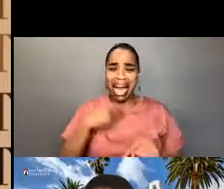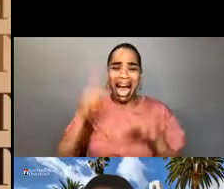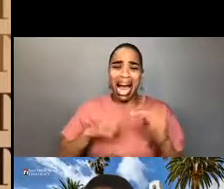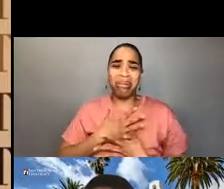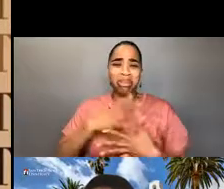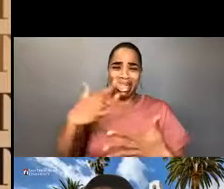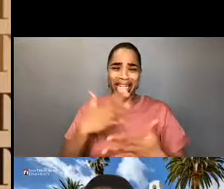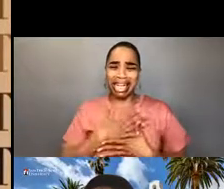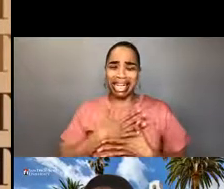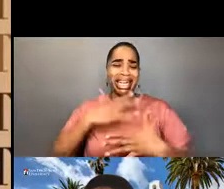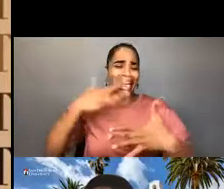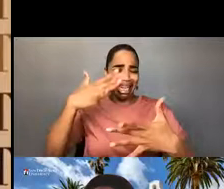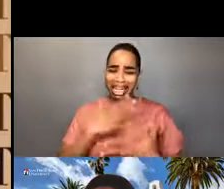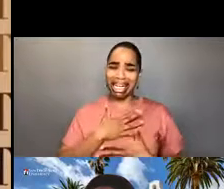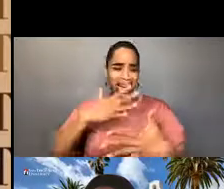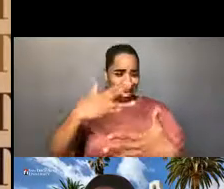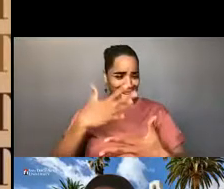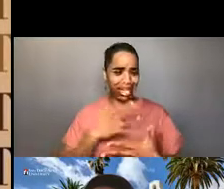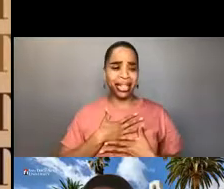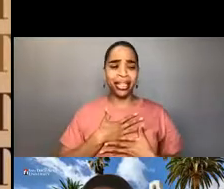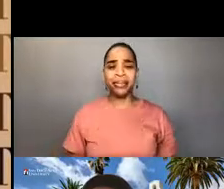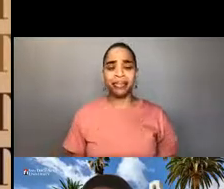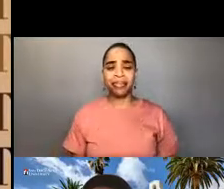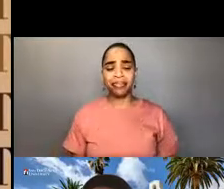Choking, I can't breathe.